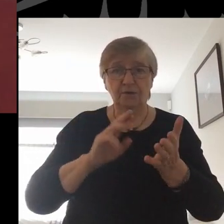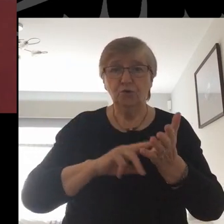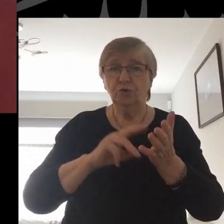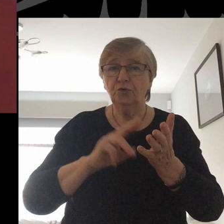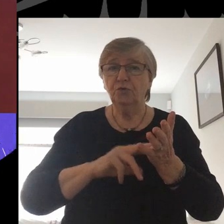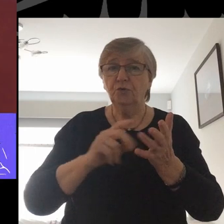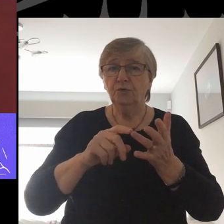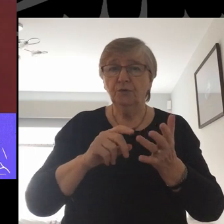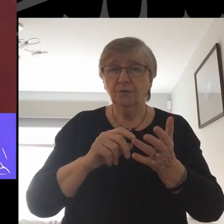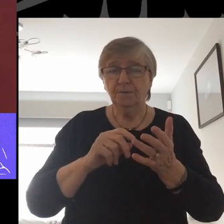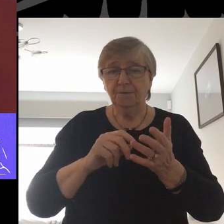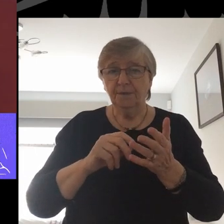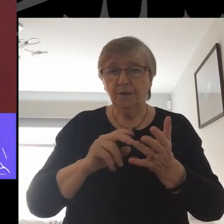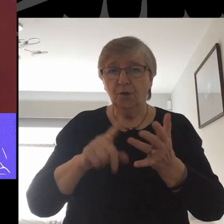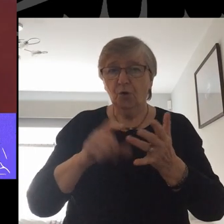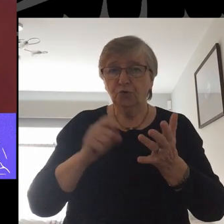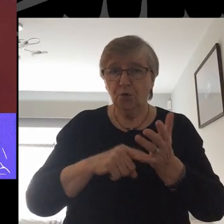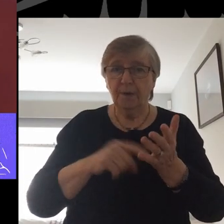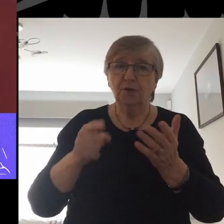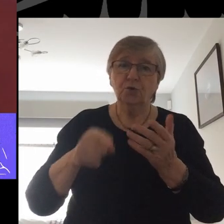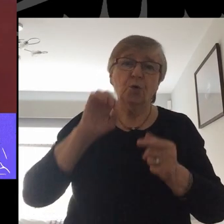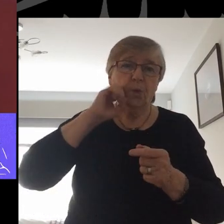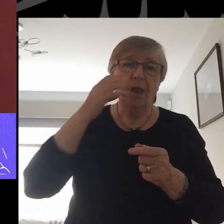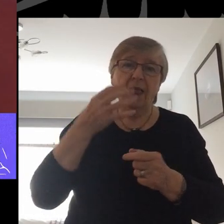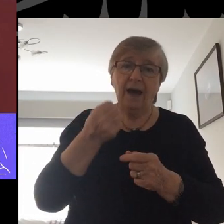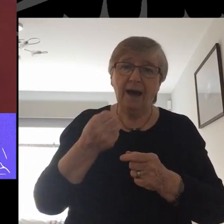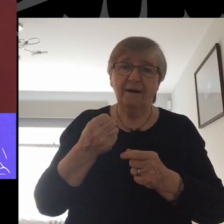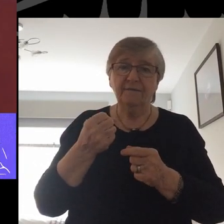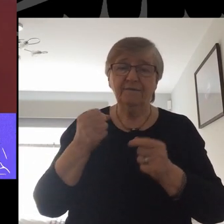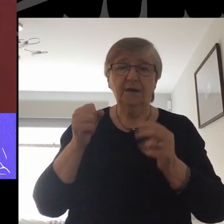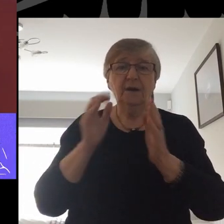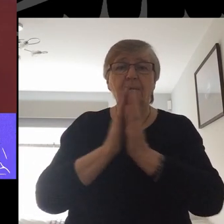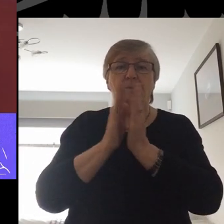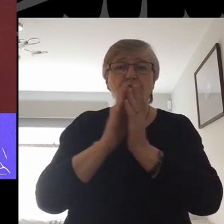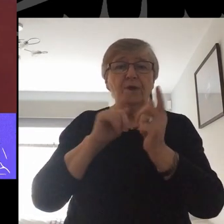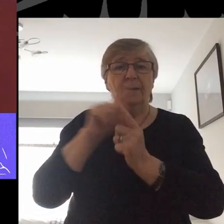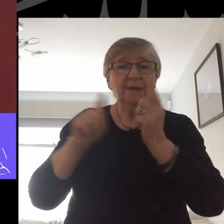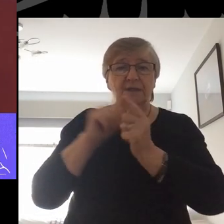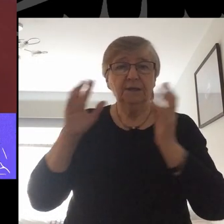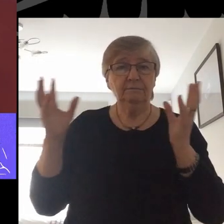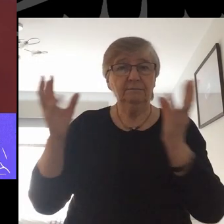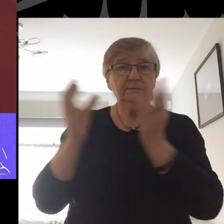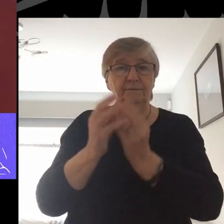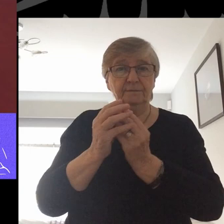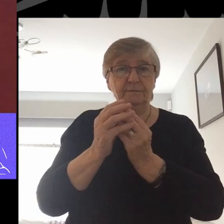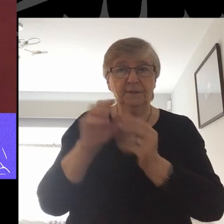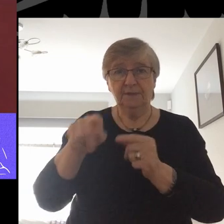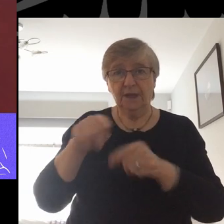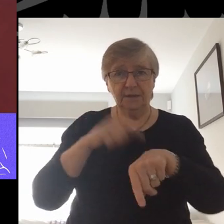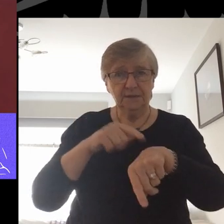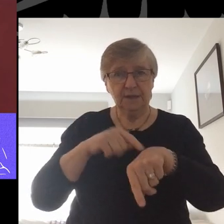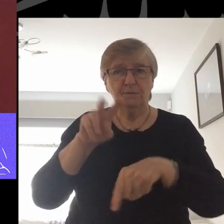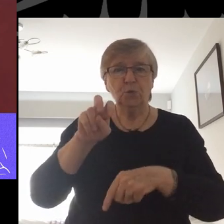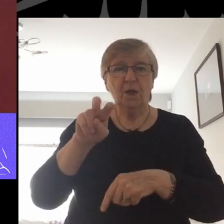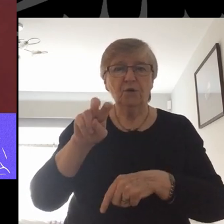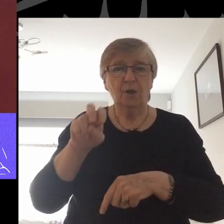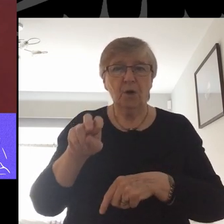there's a congregational prayer meeting after the service. We'll be gathering for about half an hour or so and be doing that at 12 o'clock.